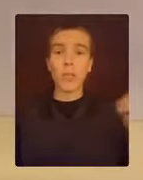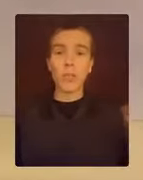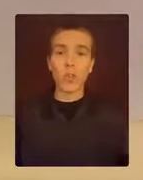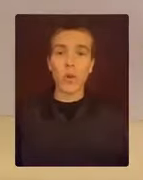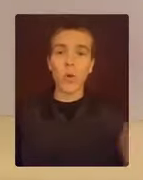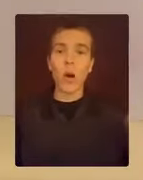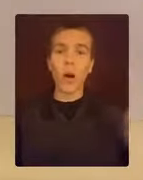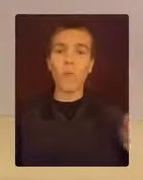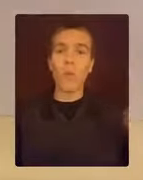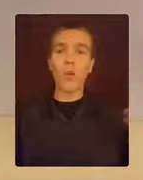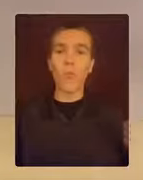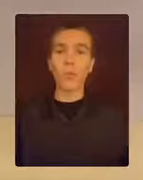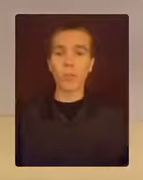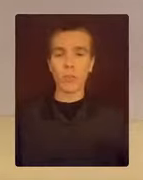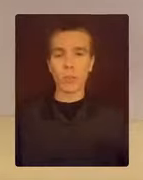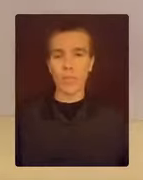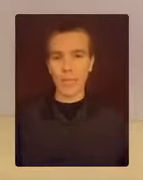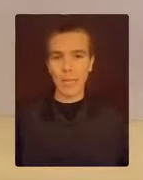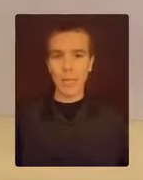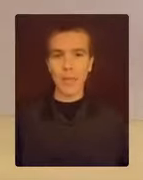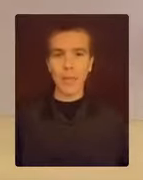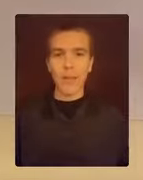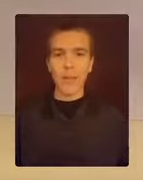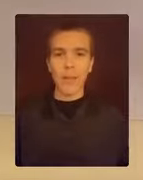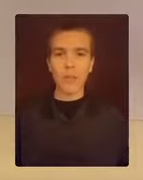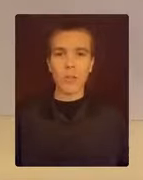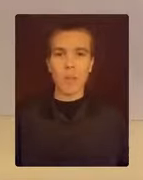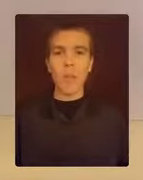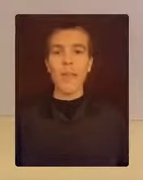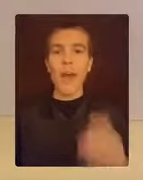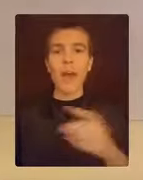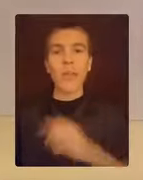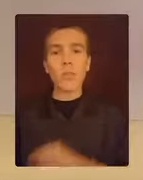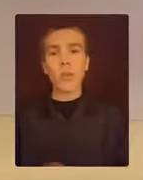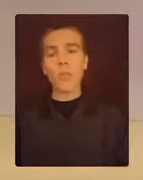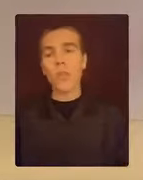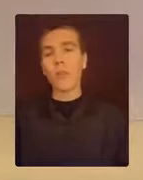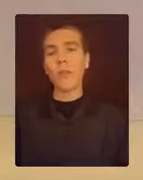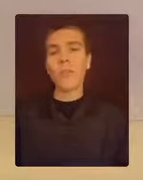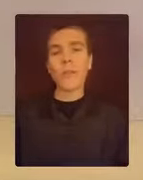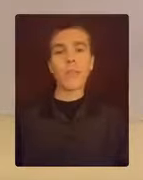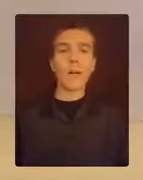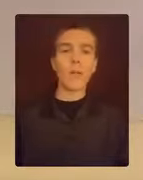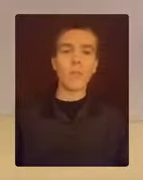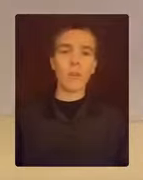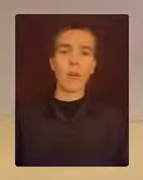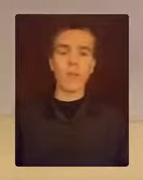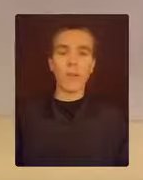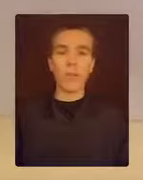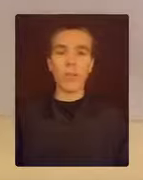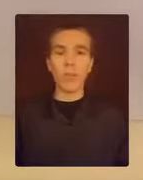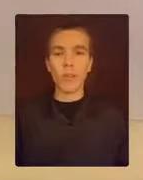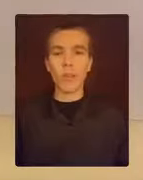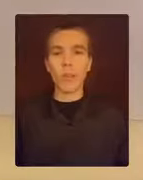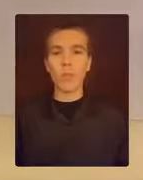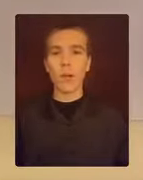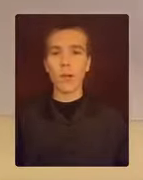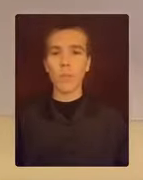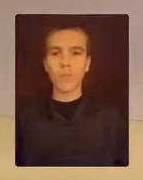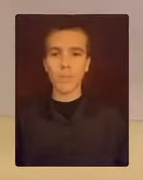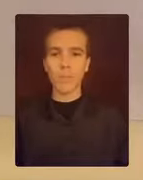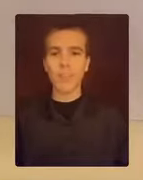mental control of your emotional state in the dream. That is one of the huge benefits of lucid dreaming